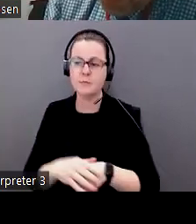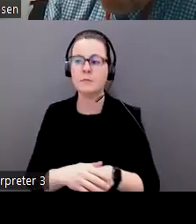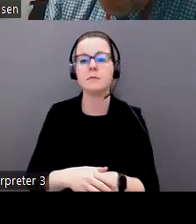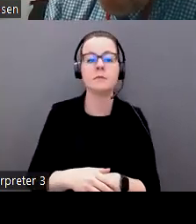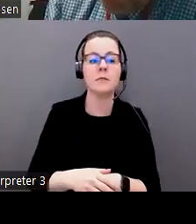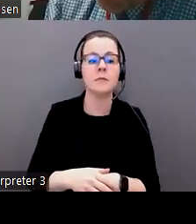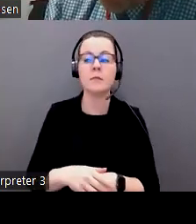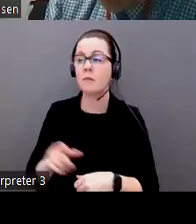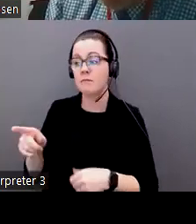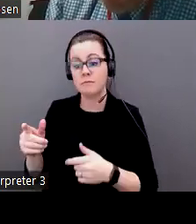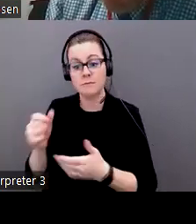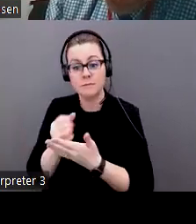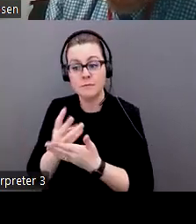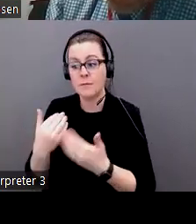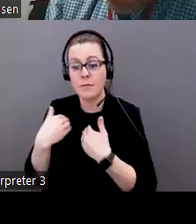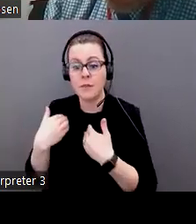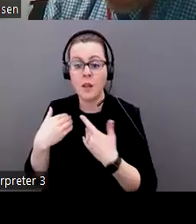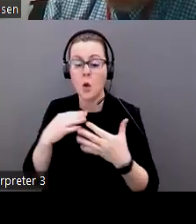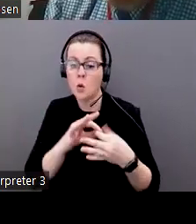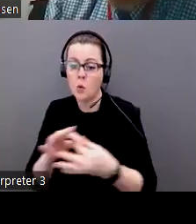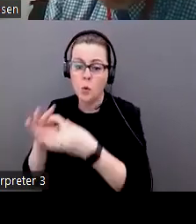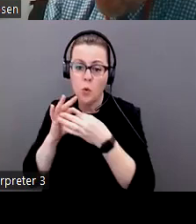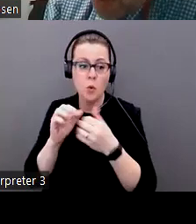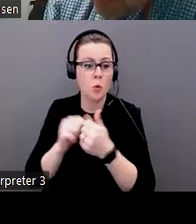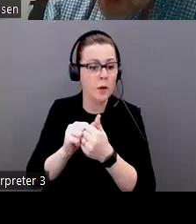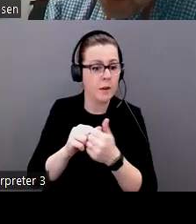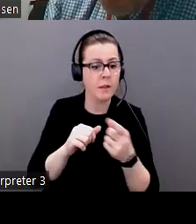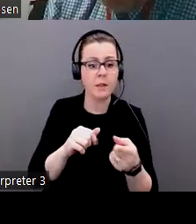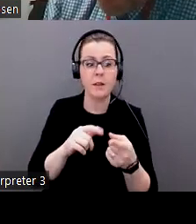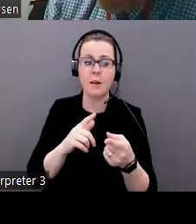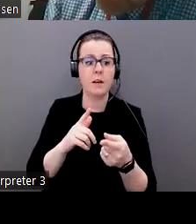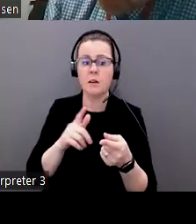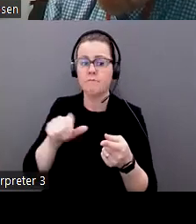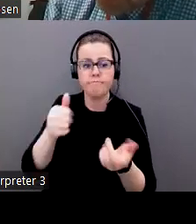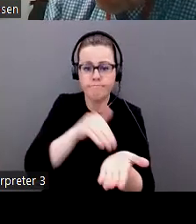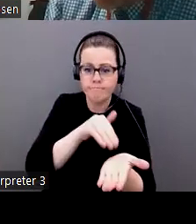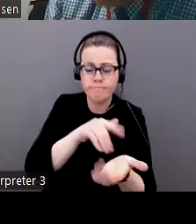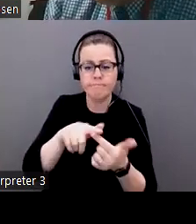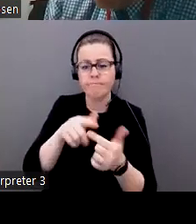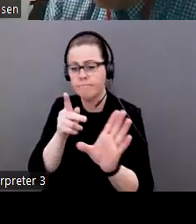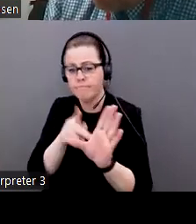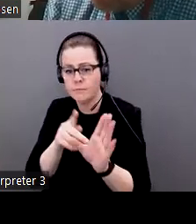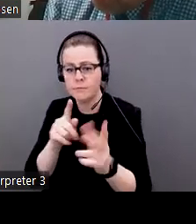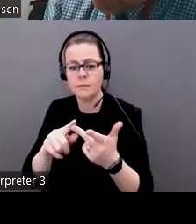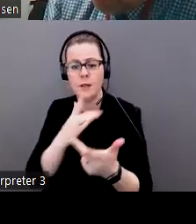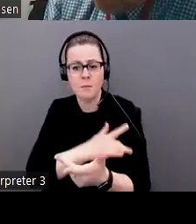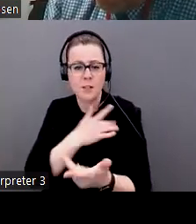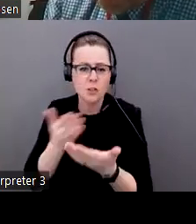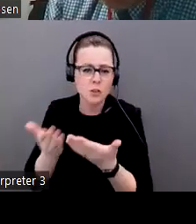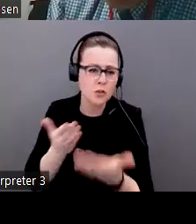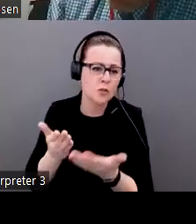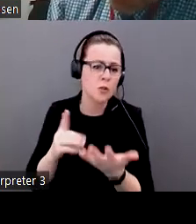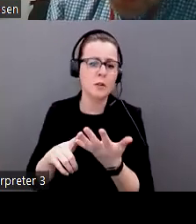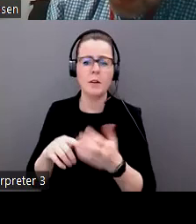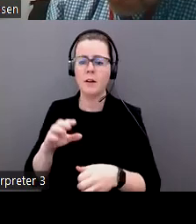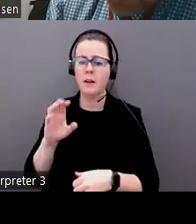primary medical team and resources from the hospital, including psychiatry, patient services, the ethics committee,